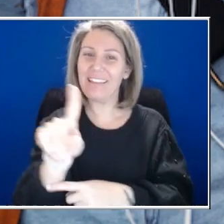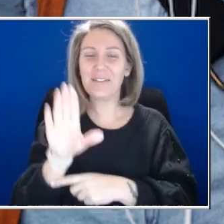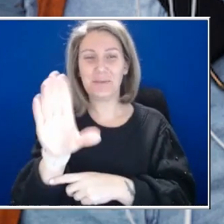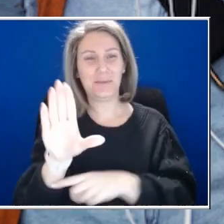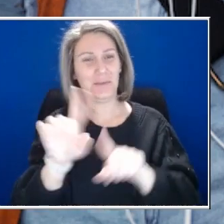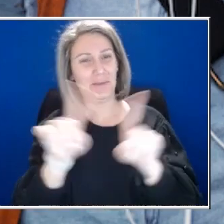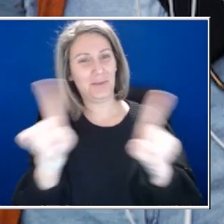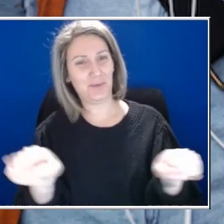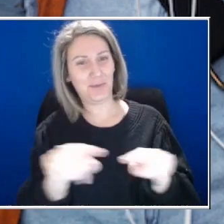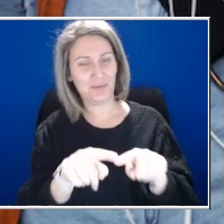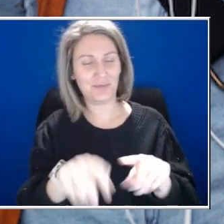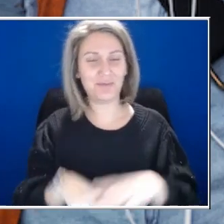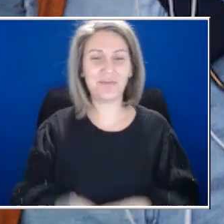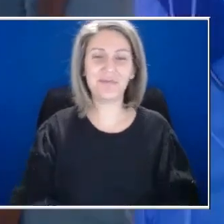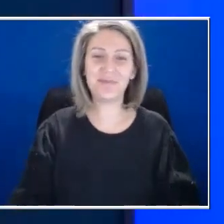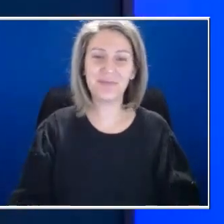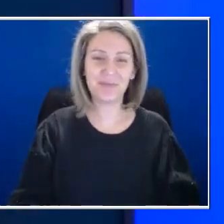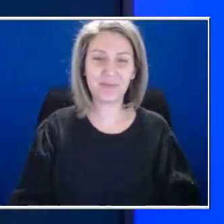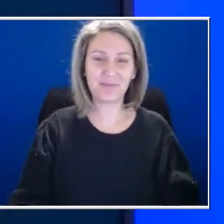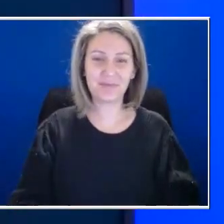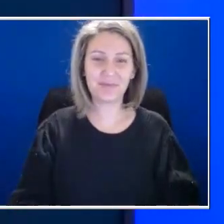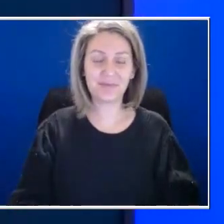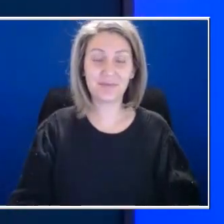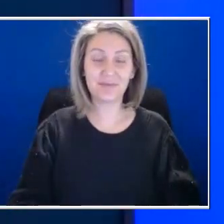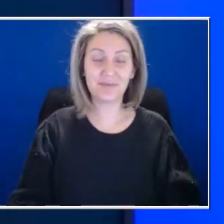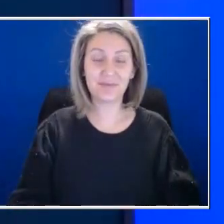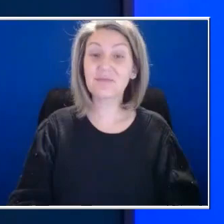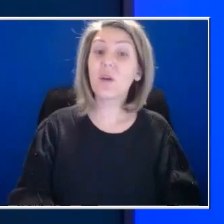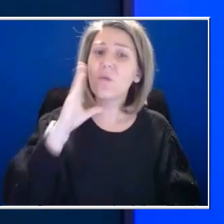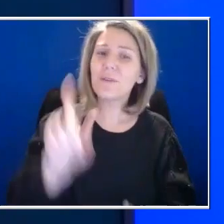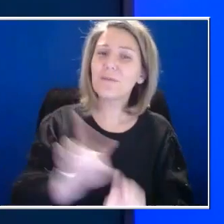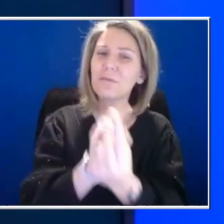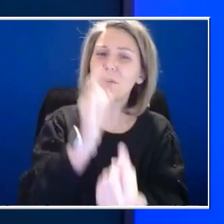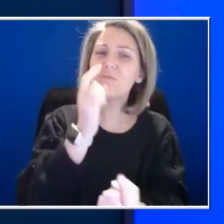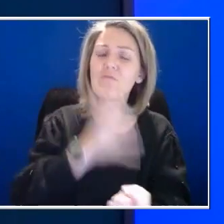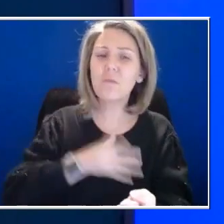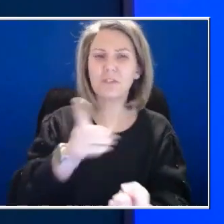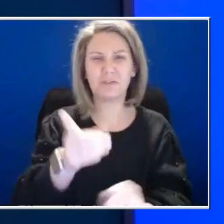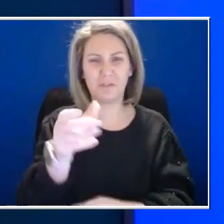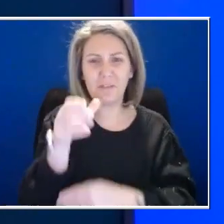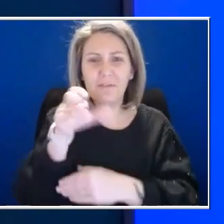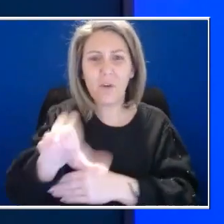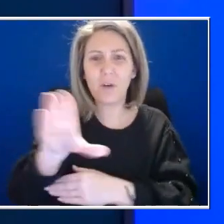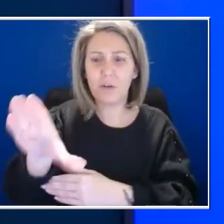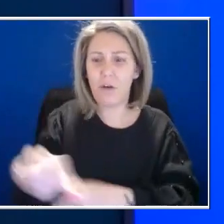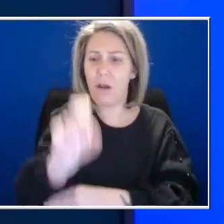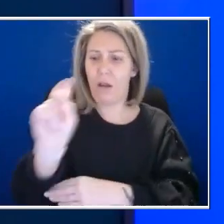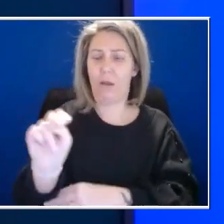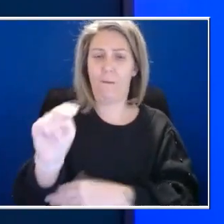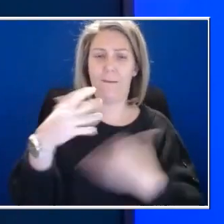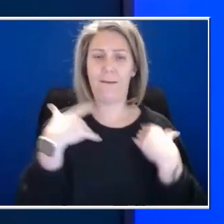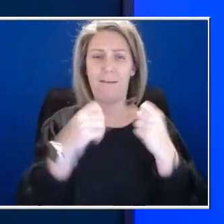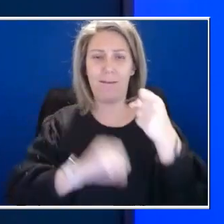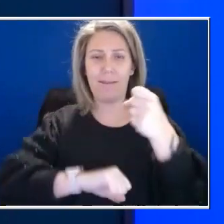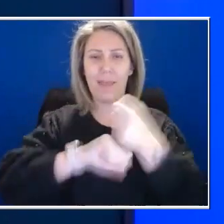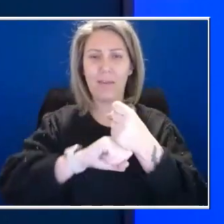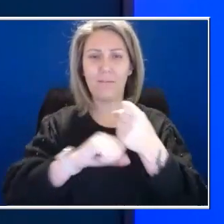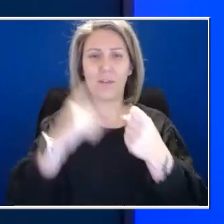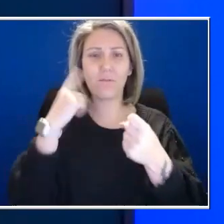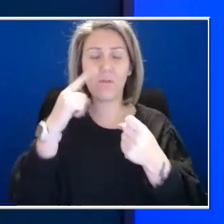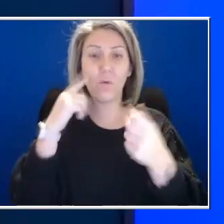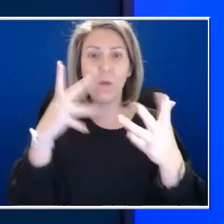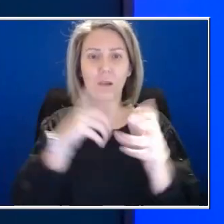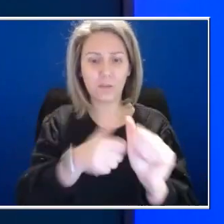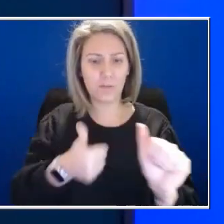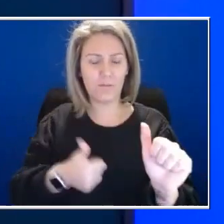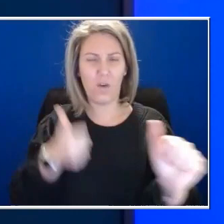right here on your screen. You're about to meet a woman who was forced to become her own health advocate to avoid a major surgery she didn't